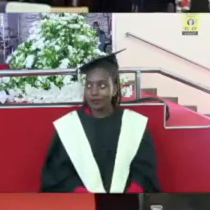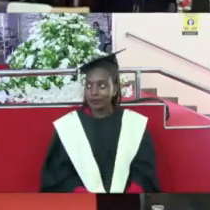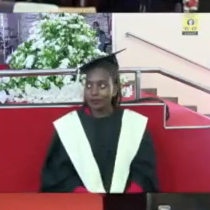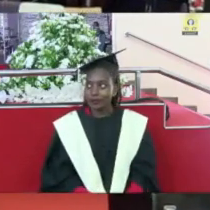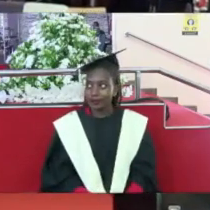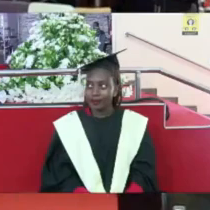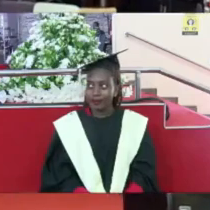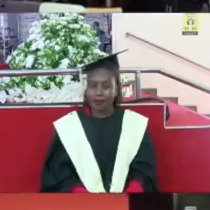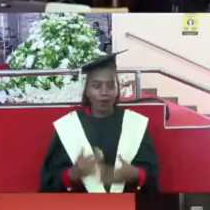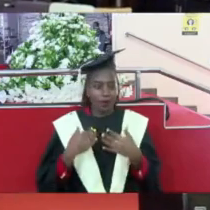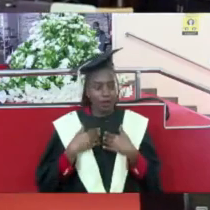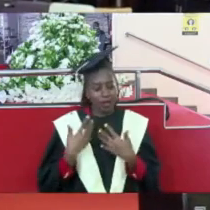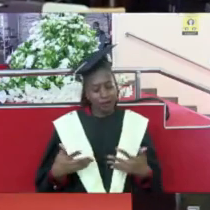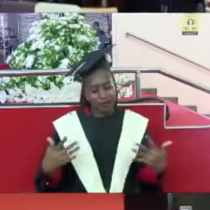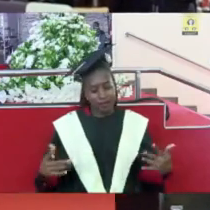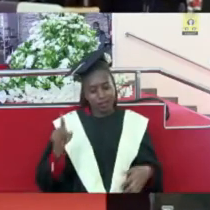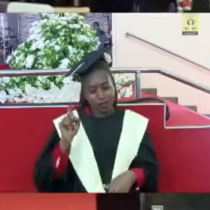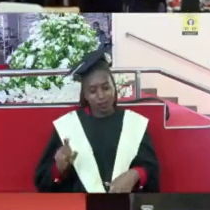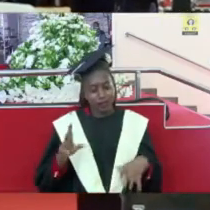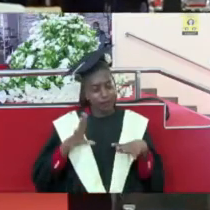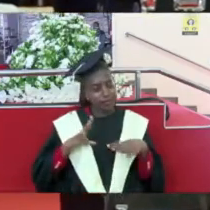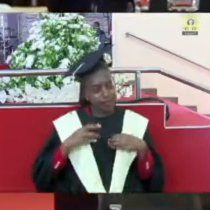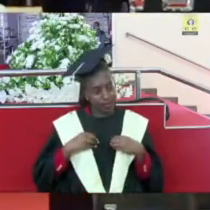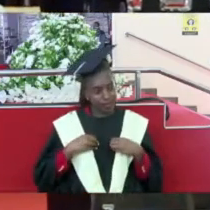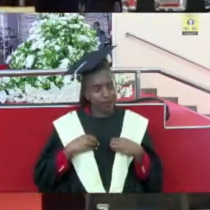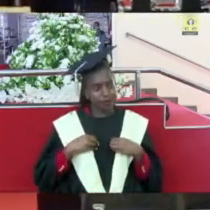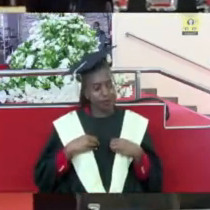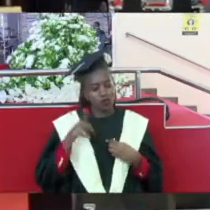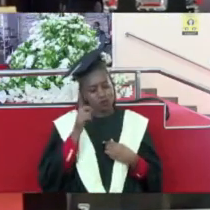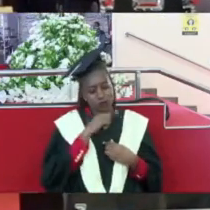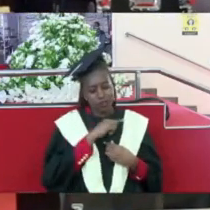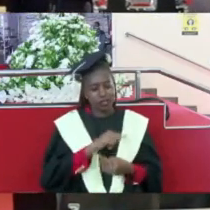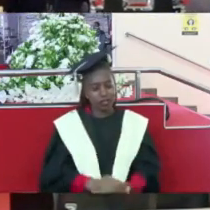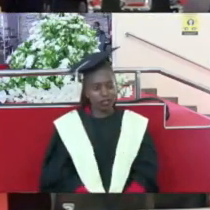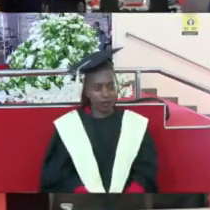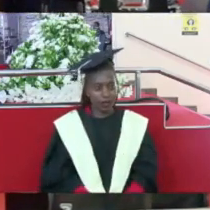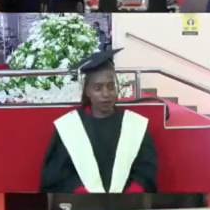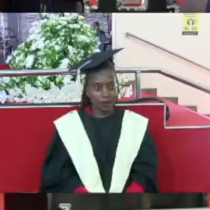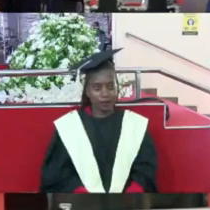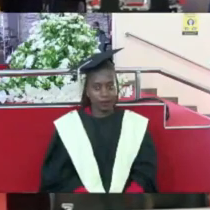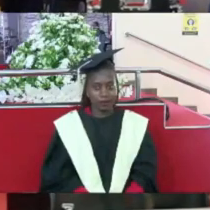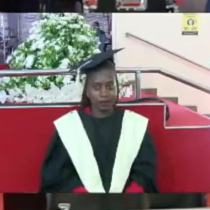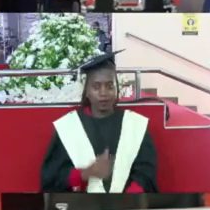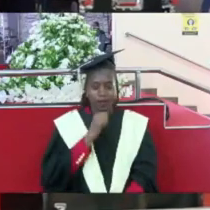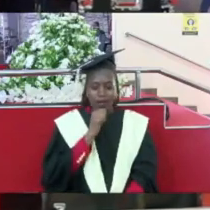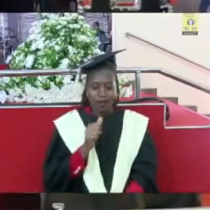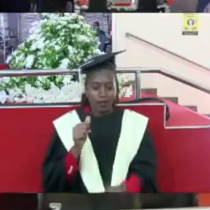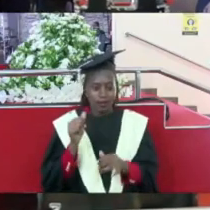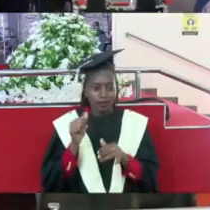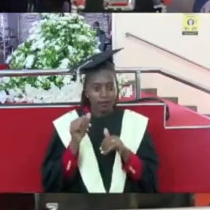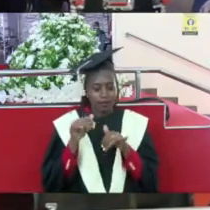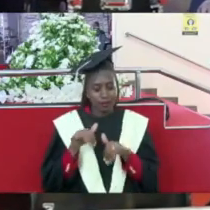Kuna mambo lazima ukubali yaishe. There are things that you must allow to end. Usikae kwa hiyo